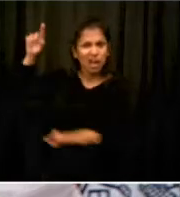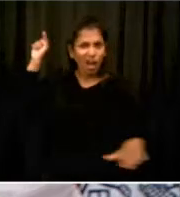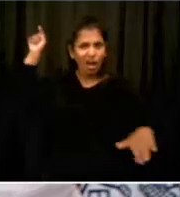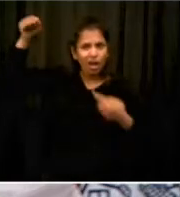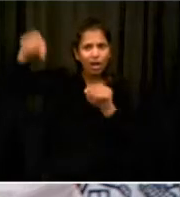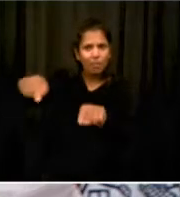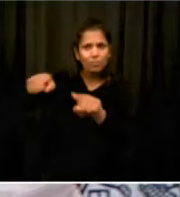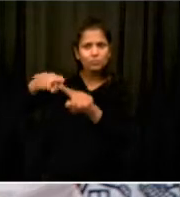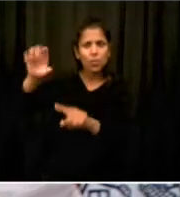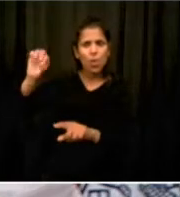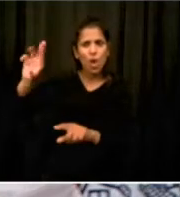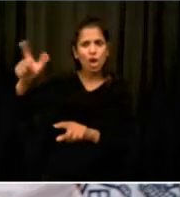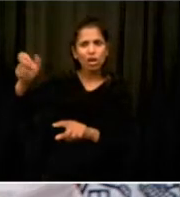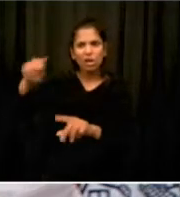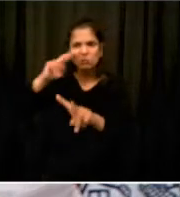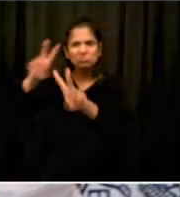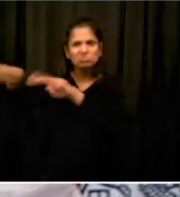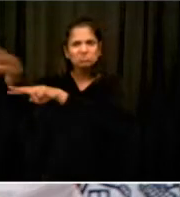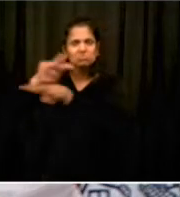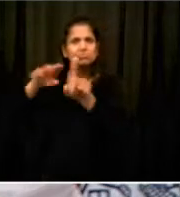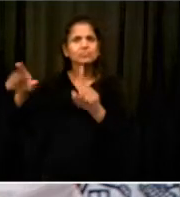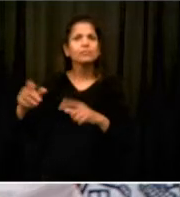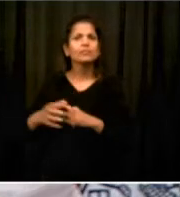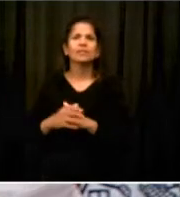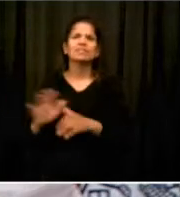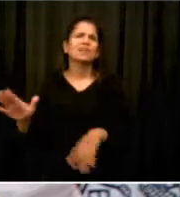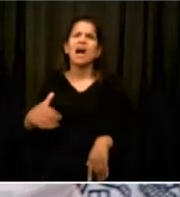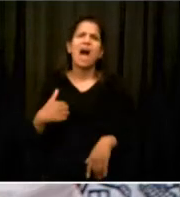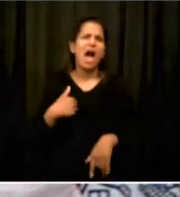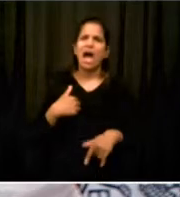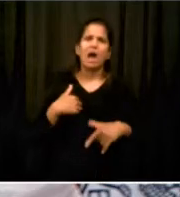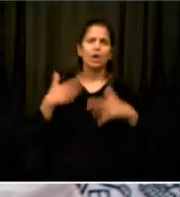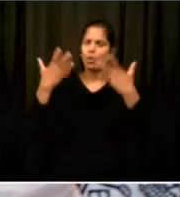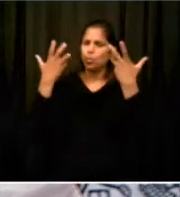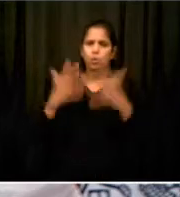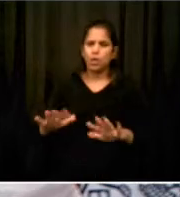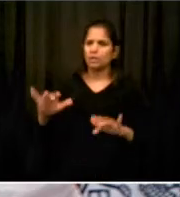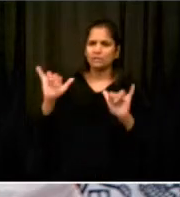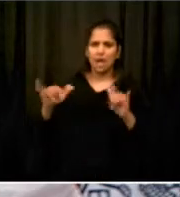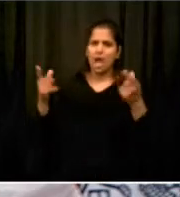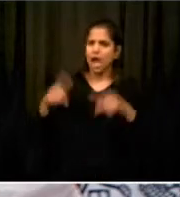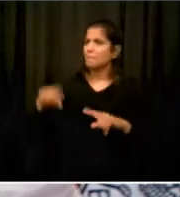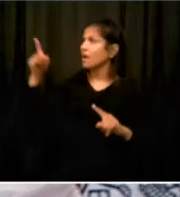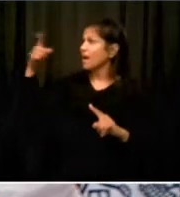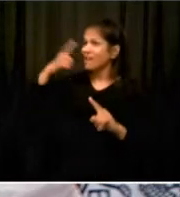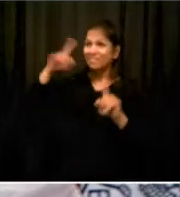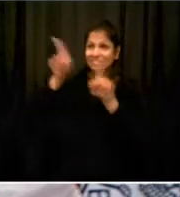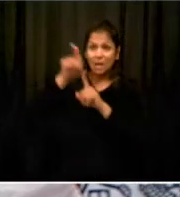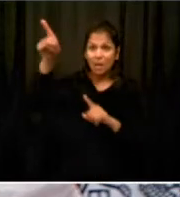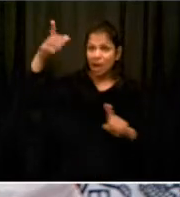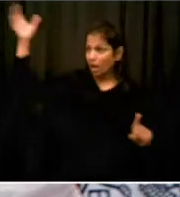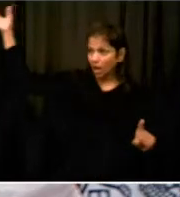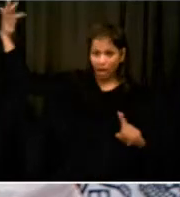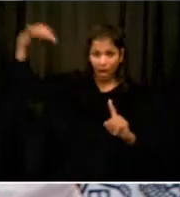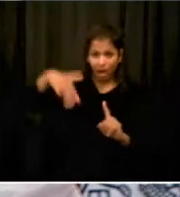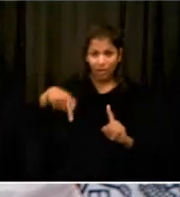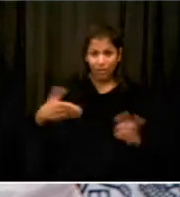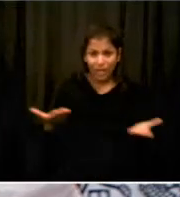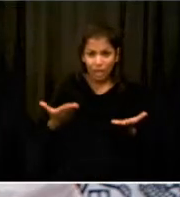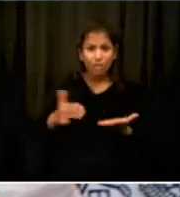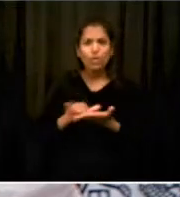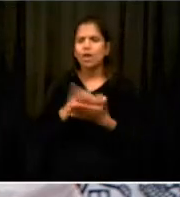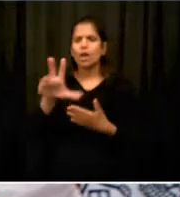to see in this city. This is not Portland, and I want to emphasize what you see on that video